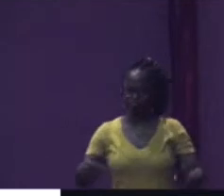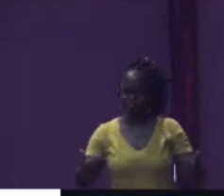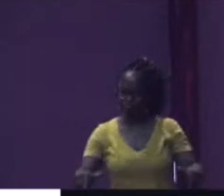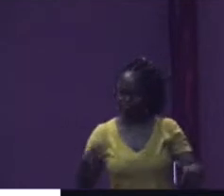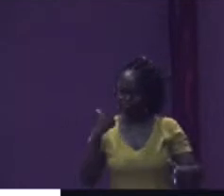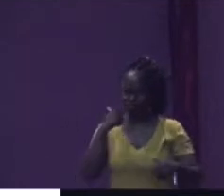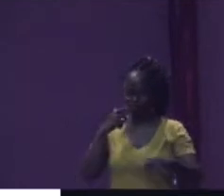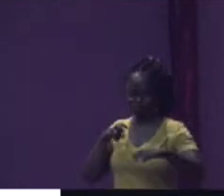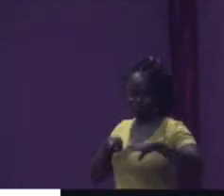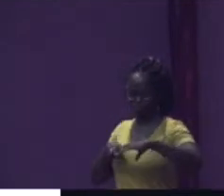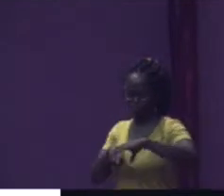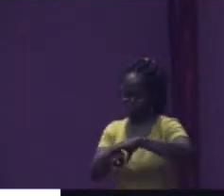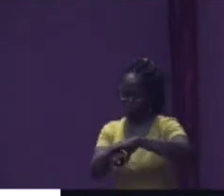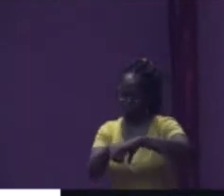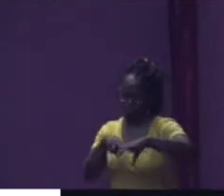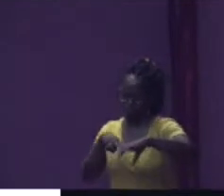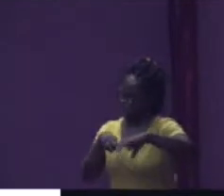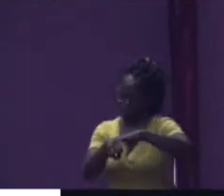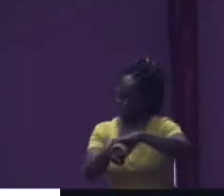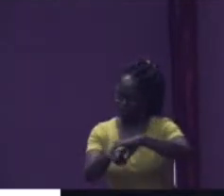place to get an ultrasound.